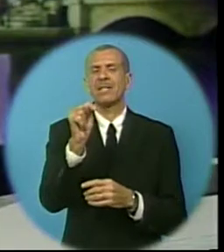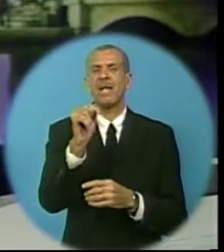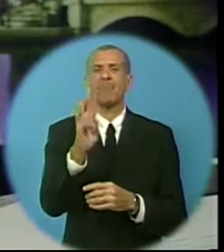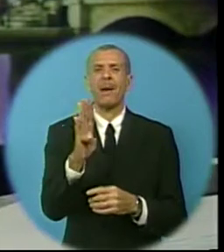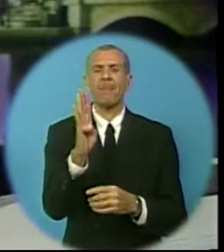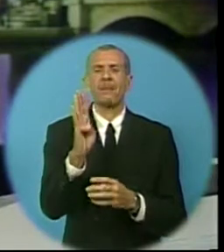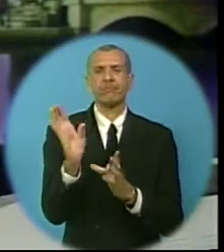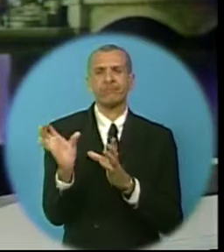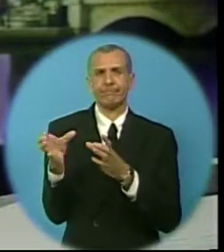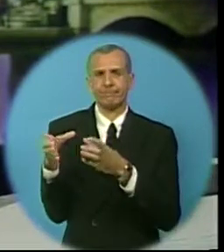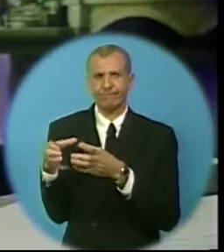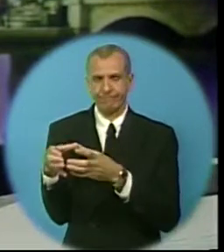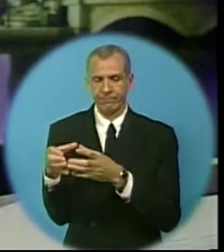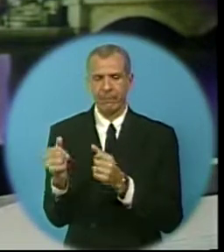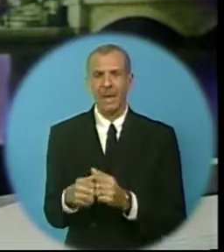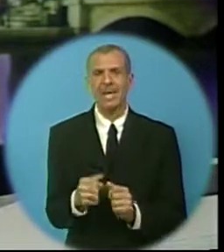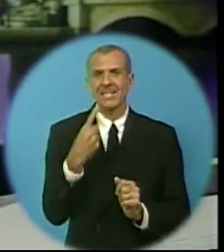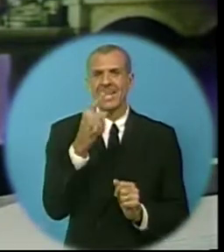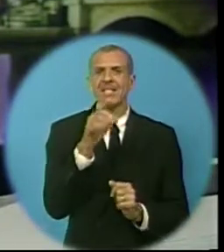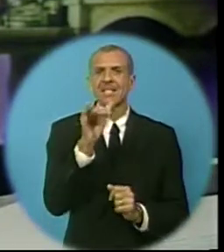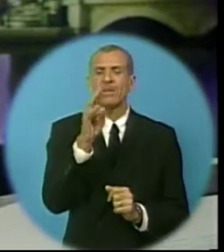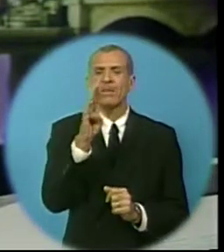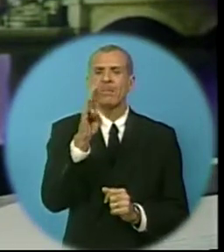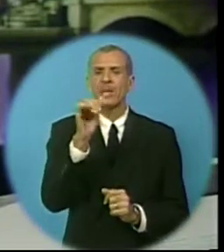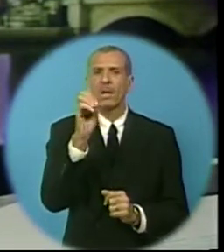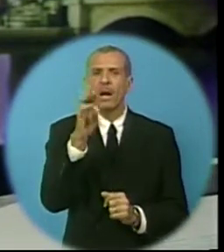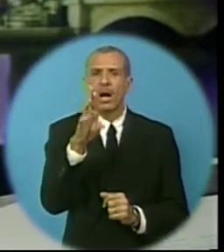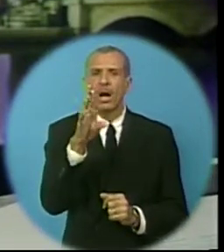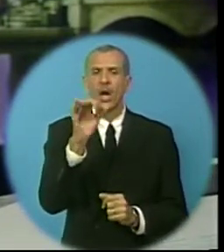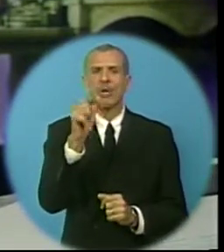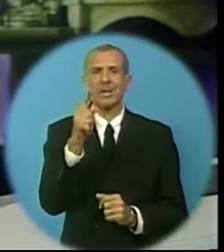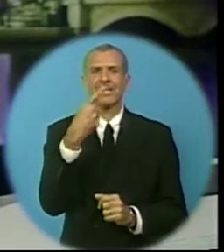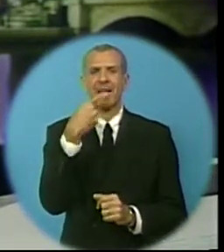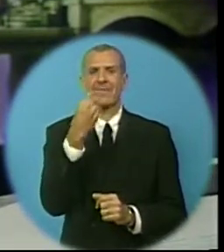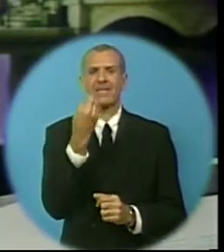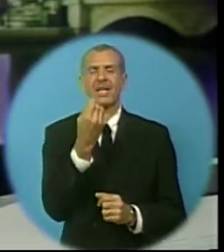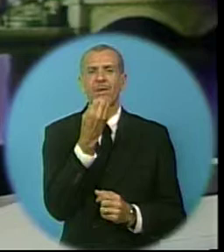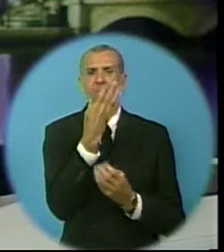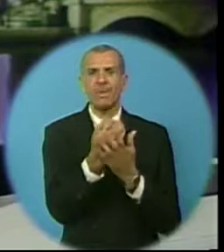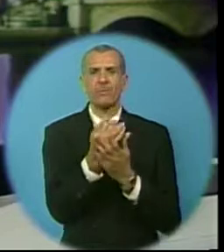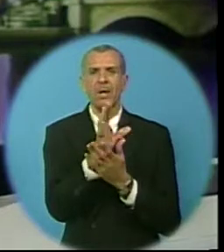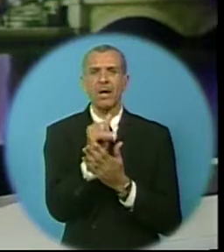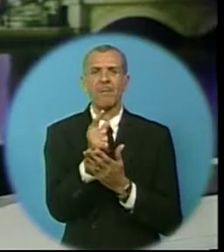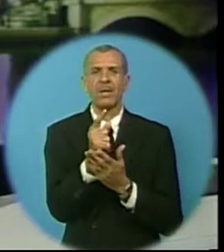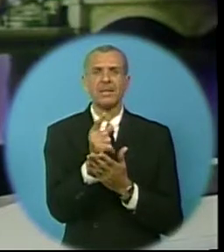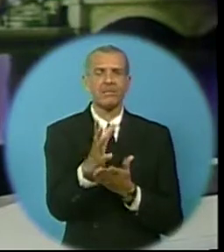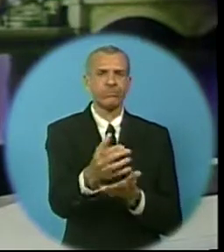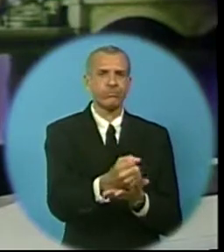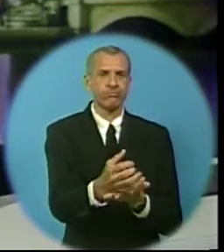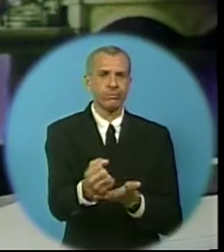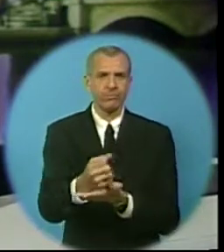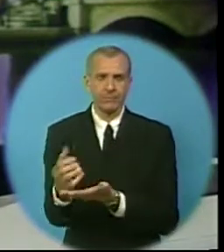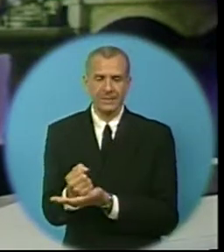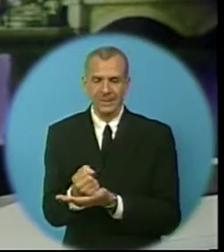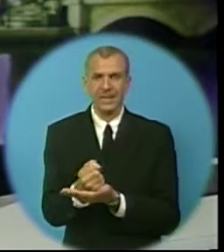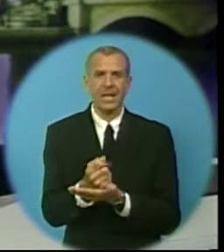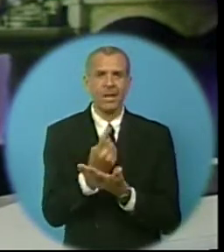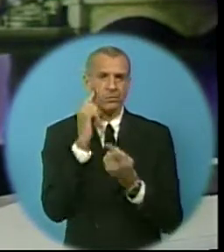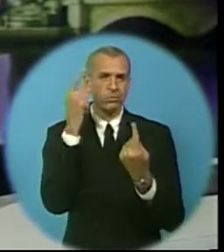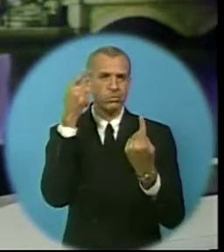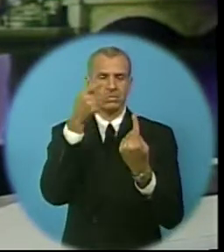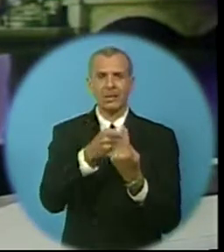Barbados chapter. He says the cyber crooks have been able to access the data of companies with strict security by targeting